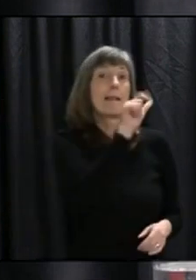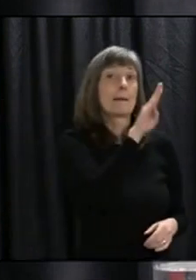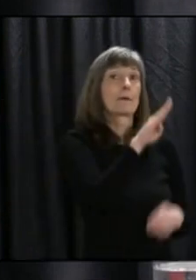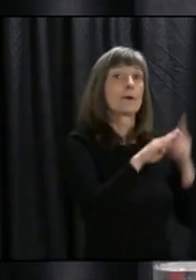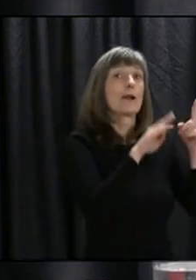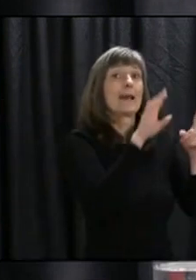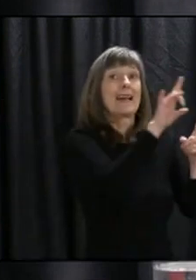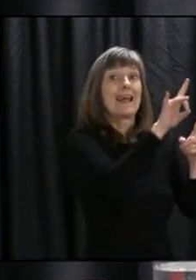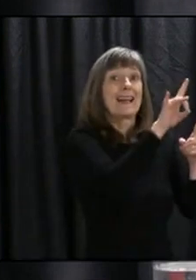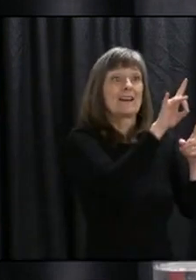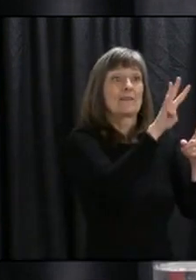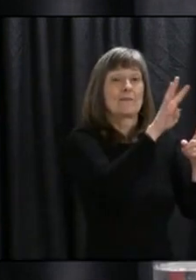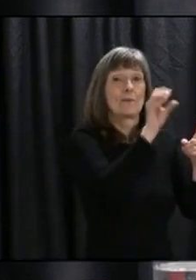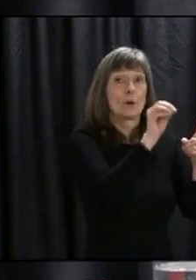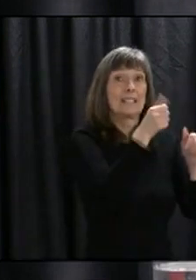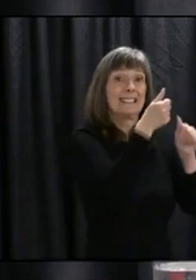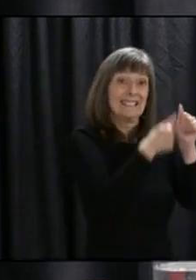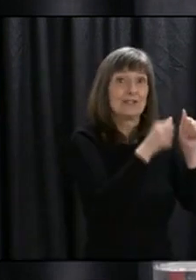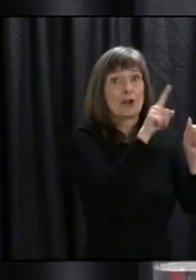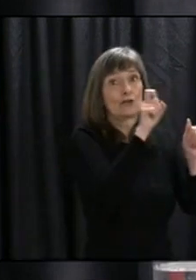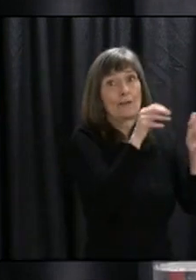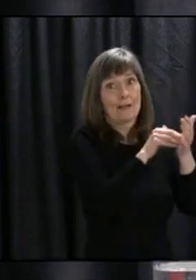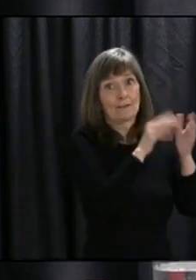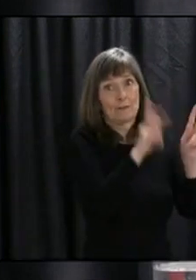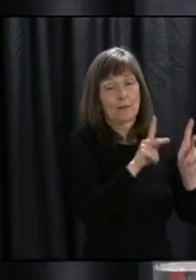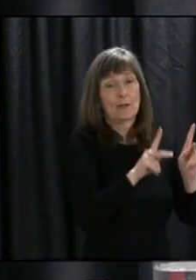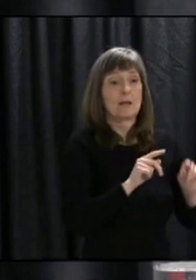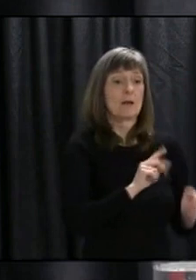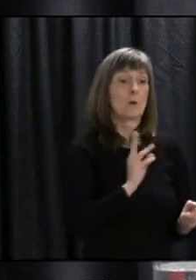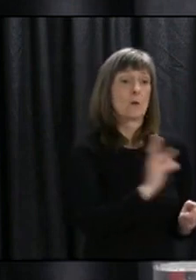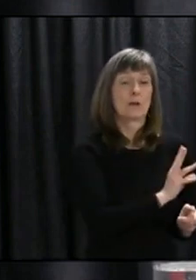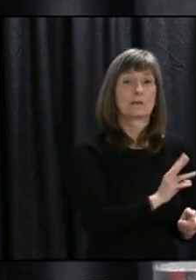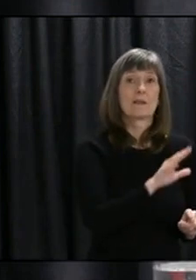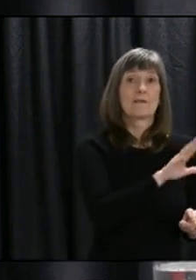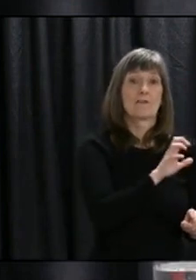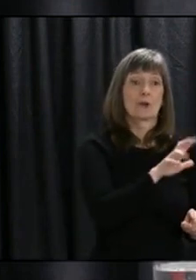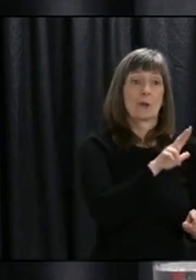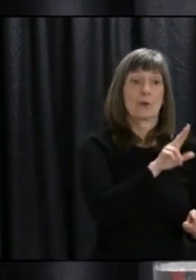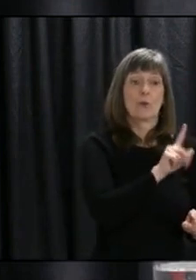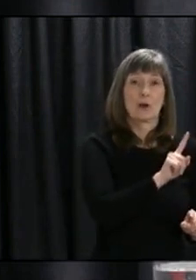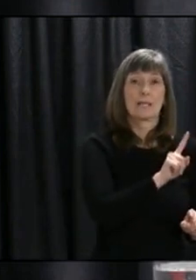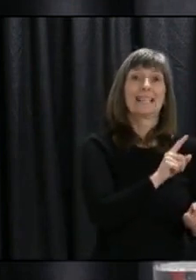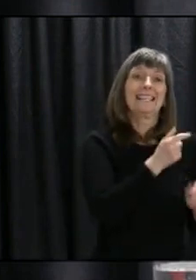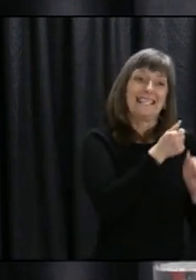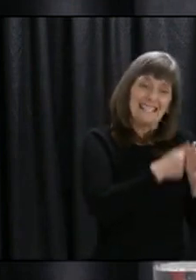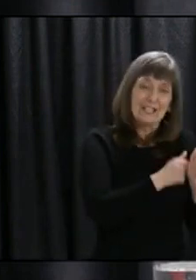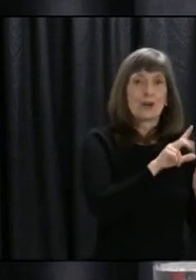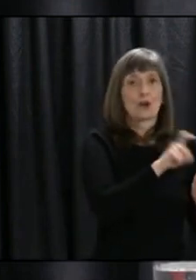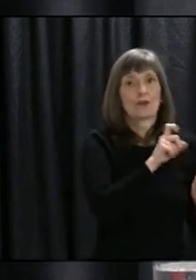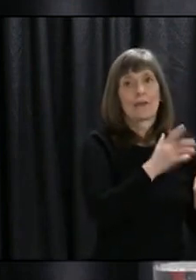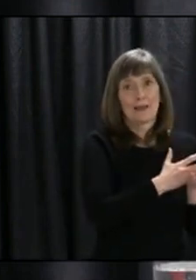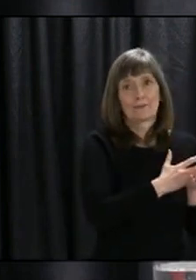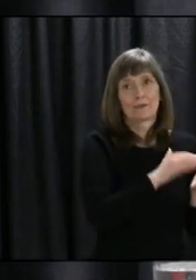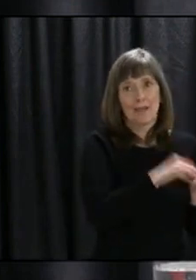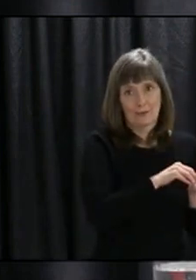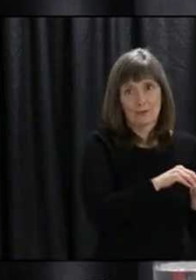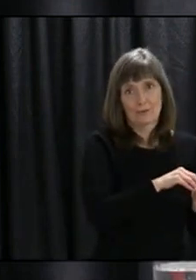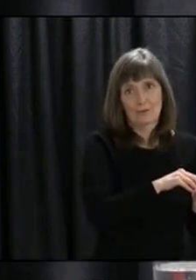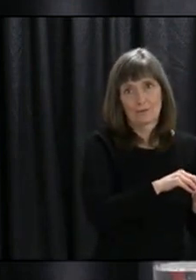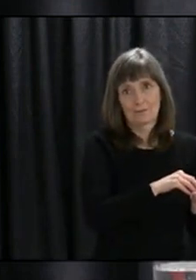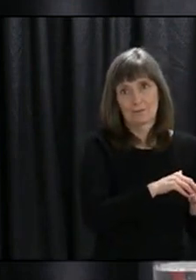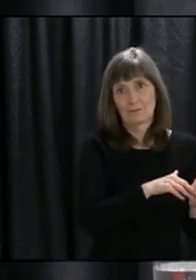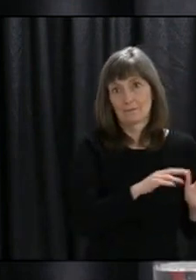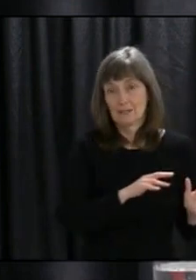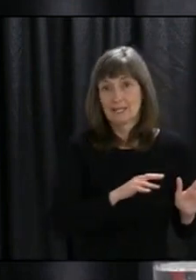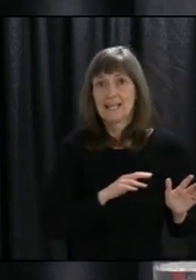is 840, and Western Health is 531. These reflect guided,